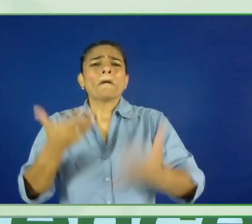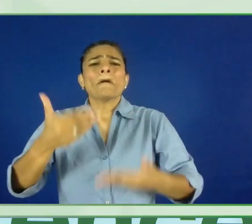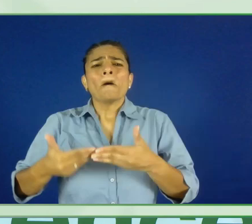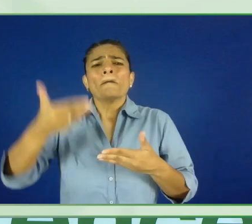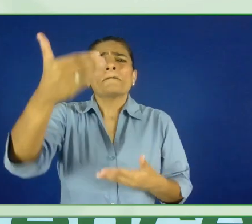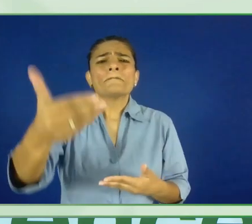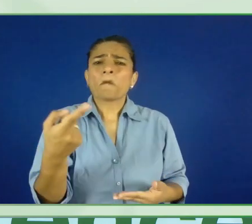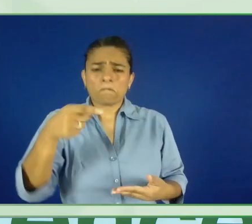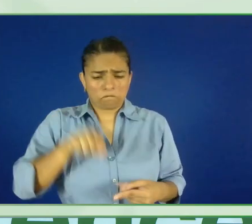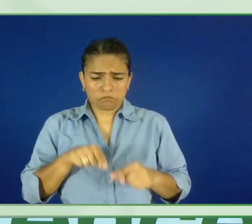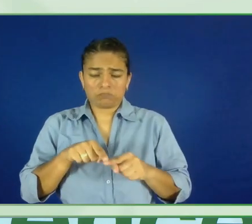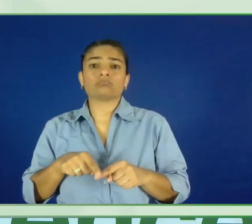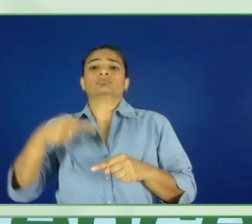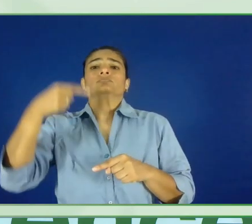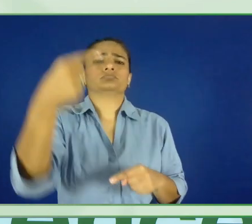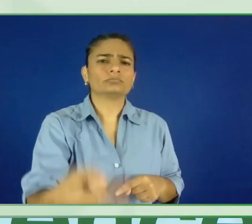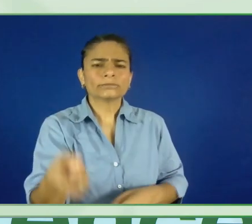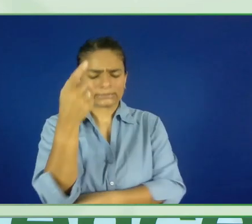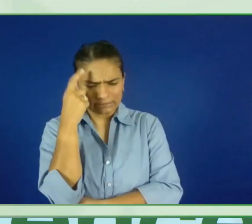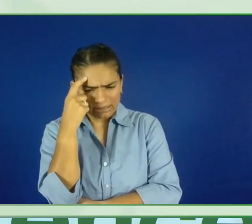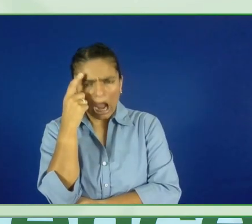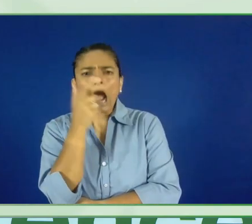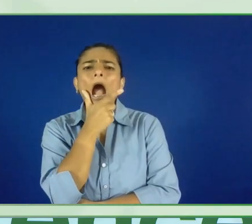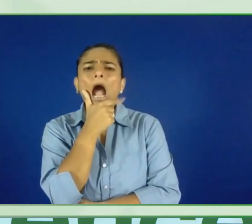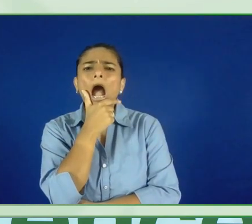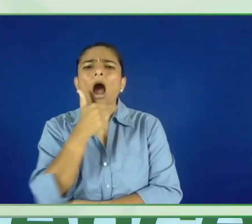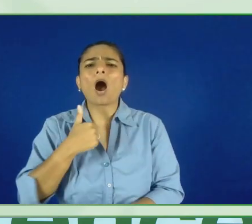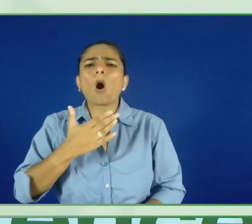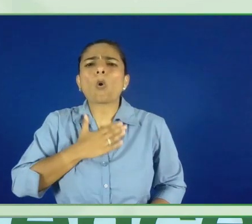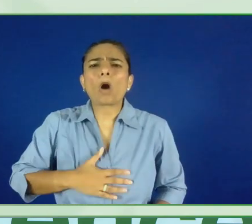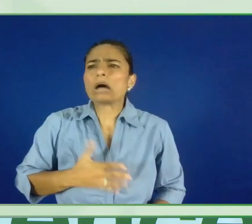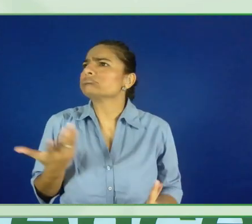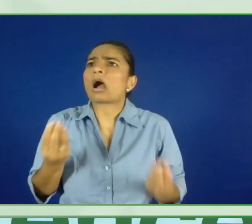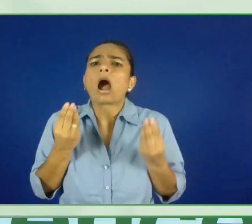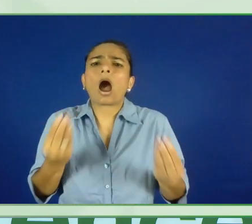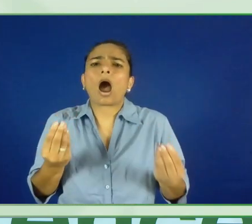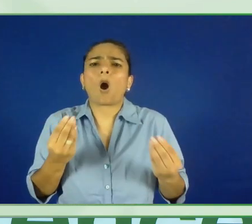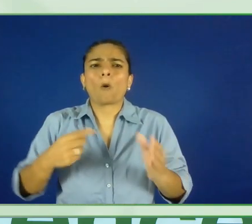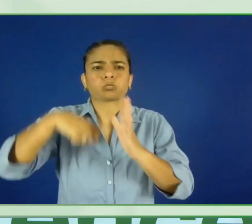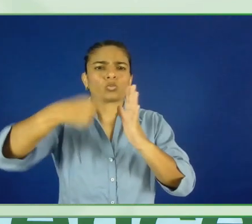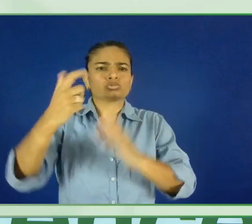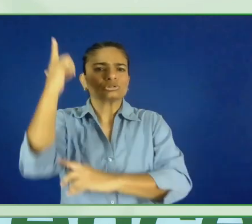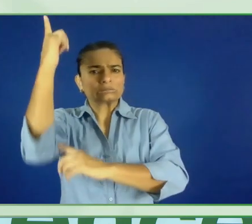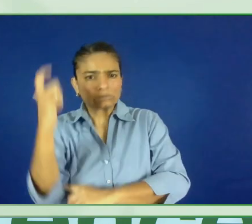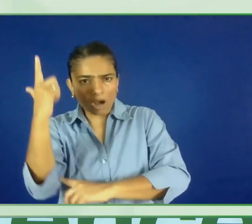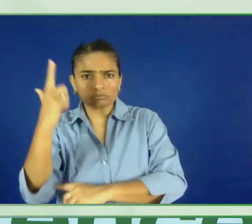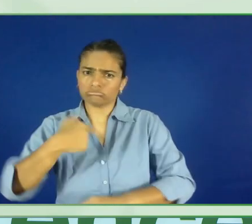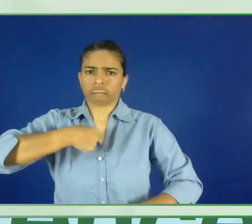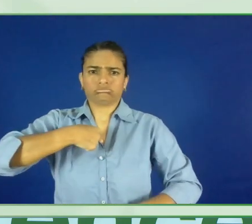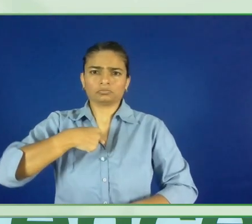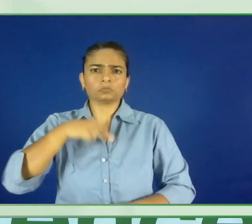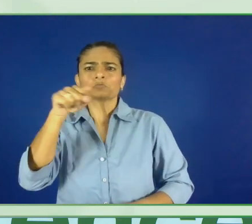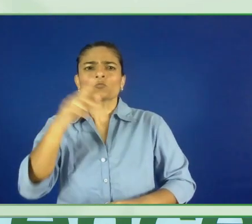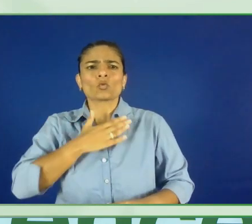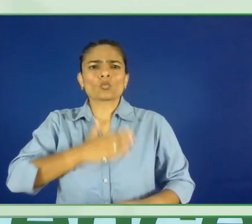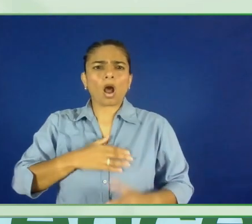own assistant, and using Zero Project as example, you might get this session as data, and you might want then to have a recording, see